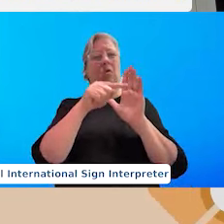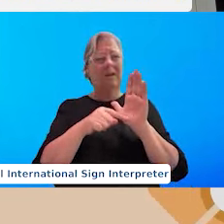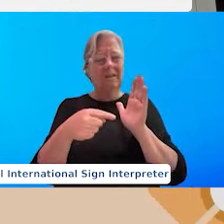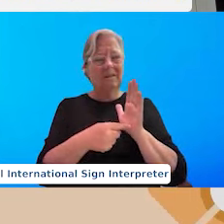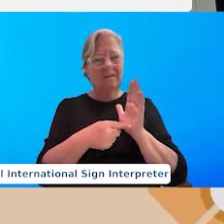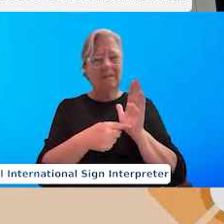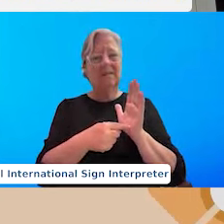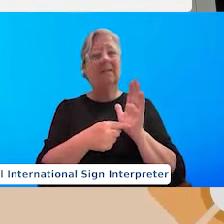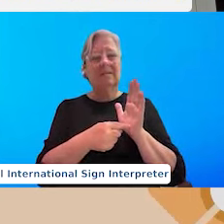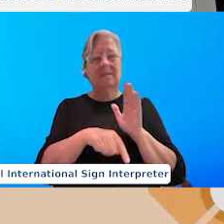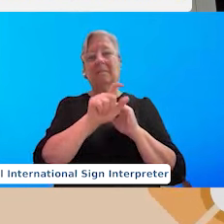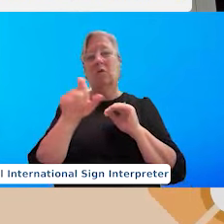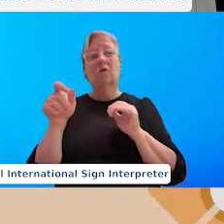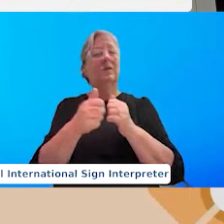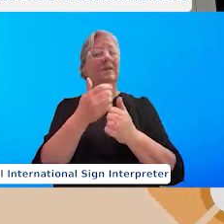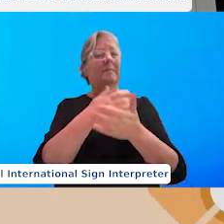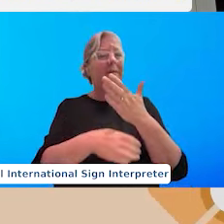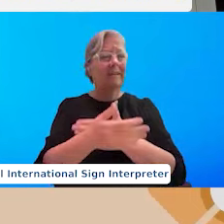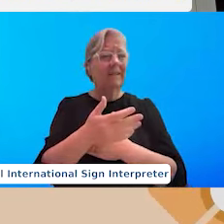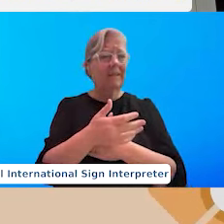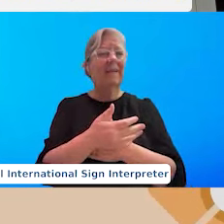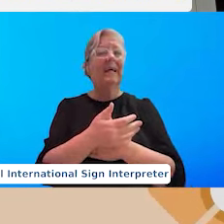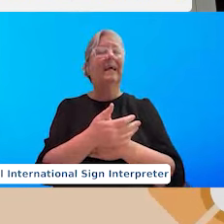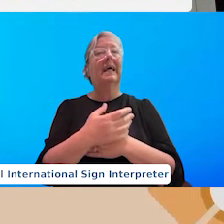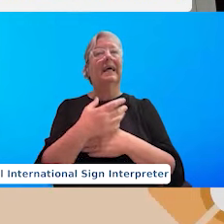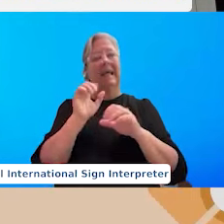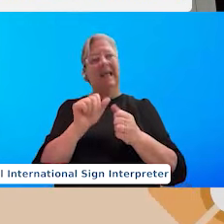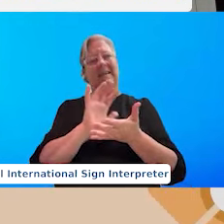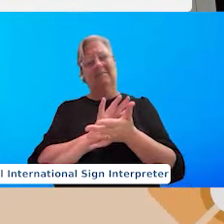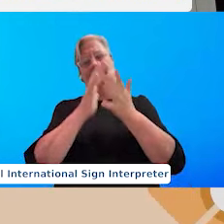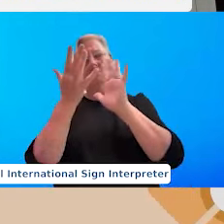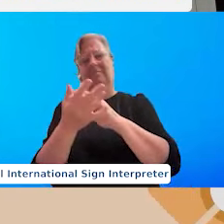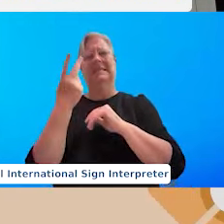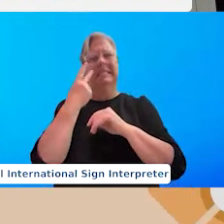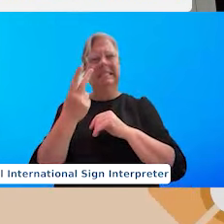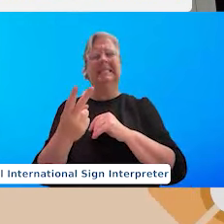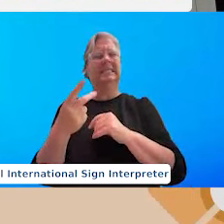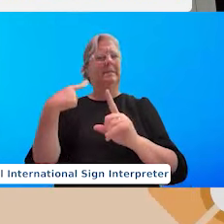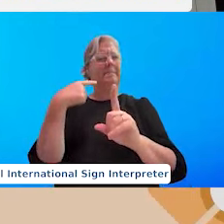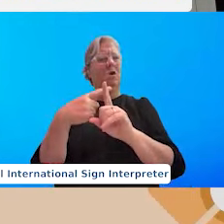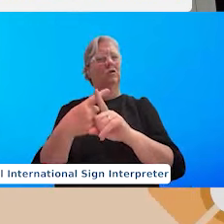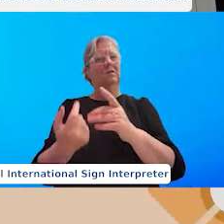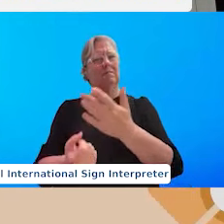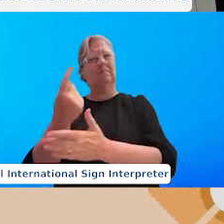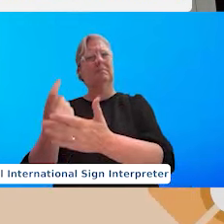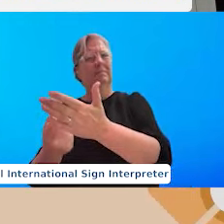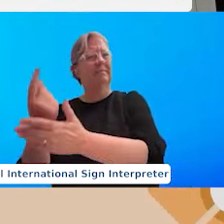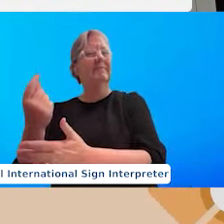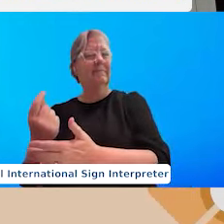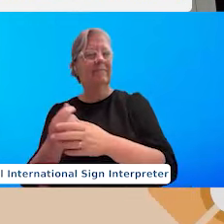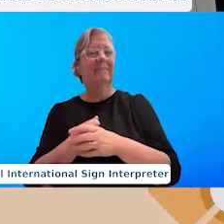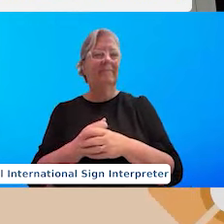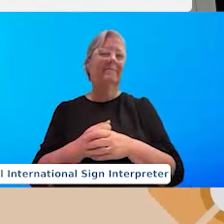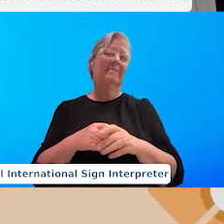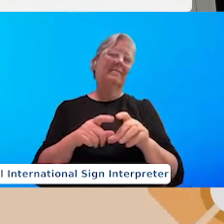the debt fund as well, right? Just now I mentioned about the debt fund. And these are our mechanism to make